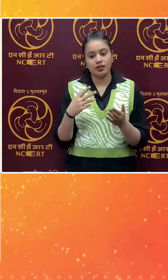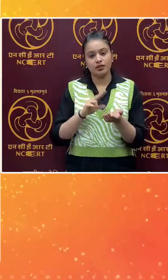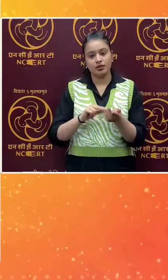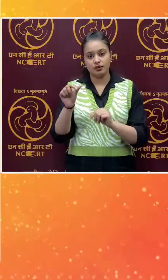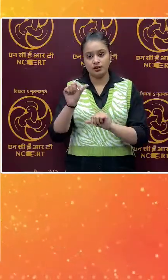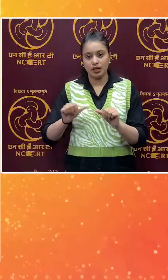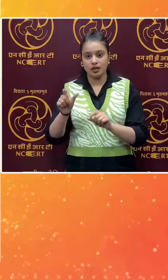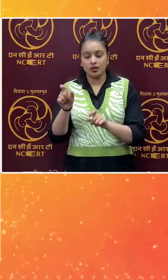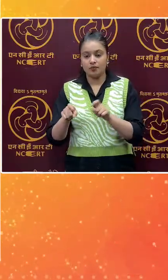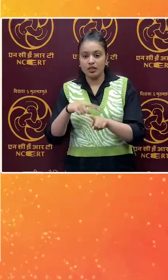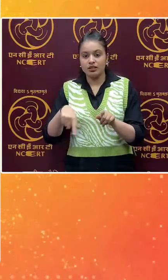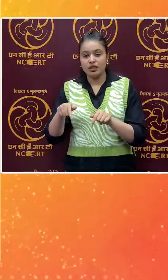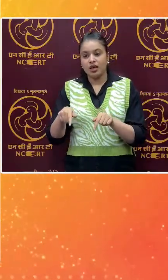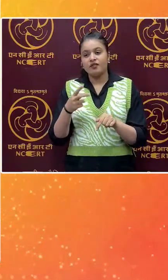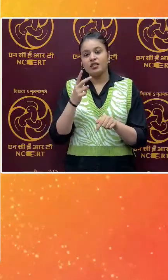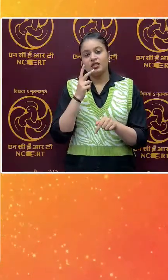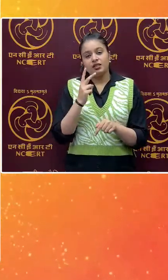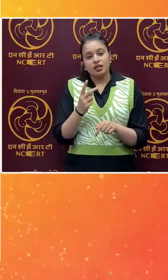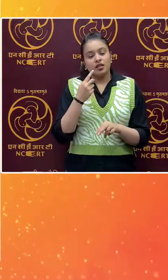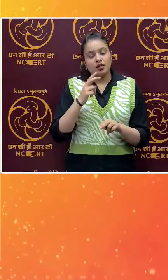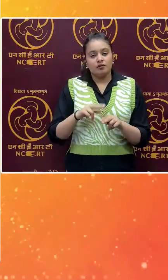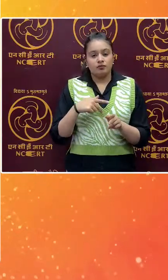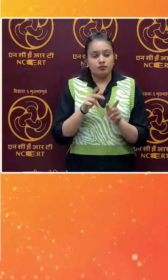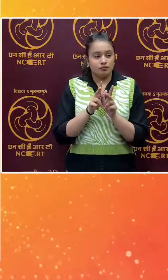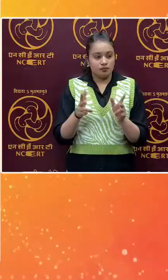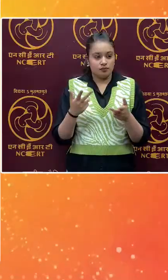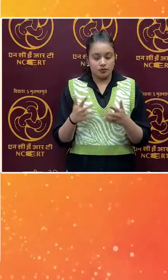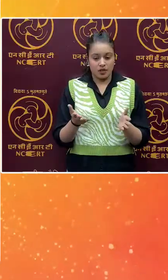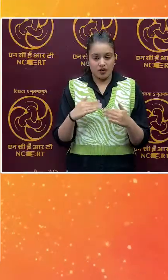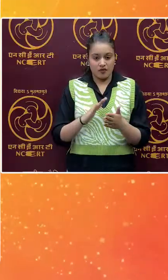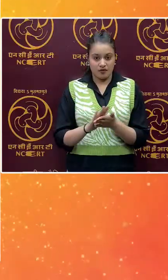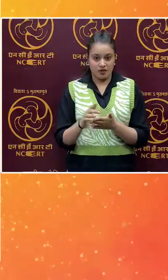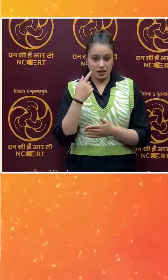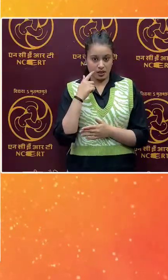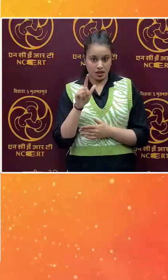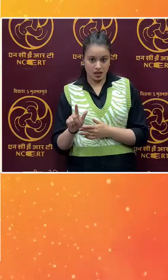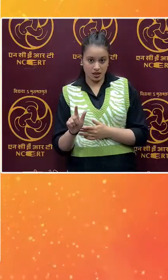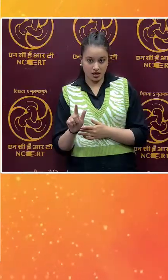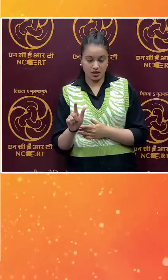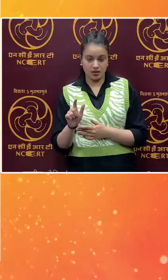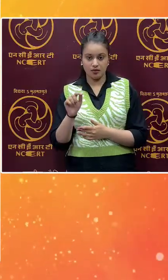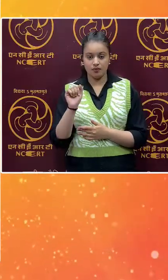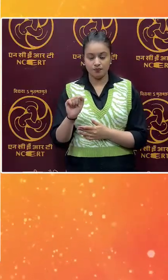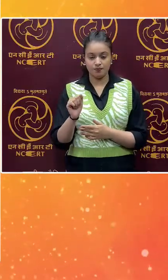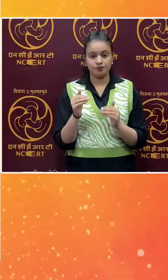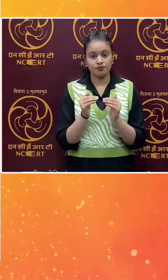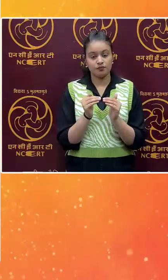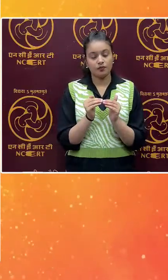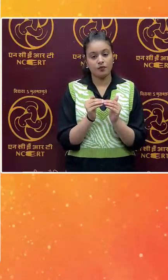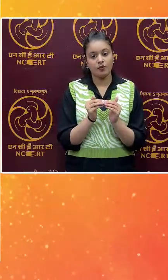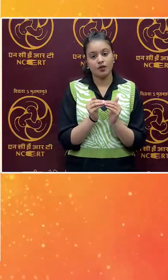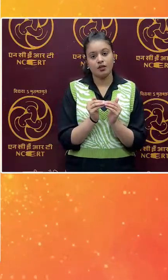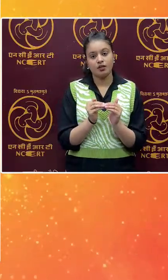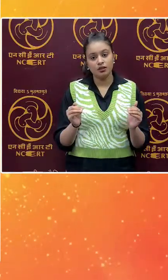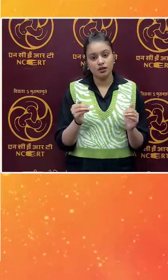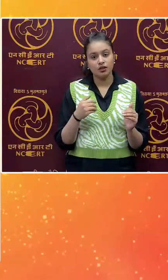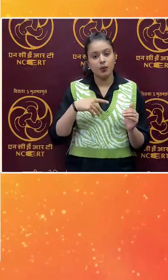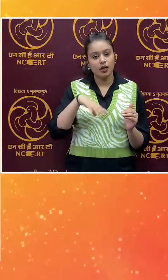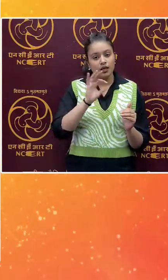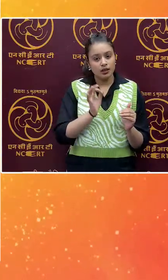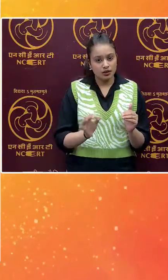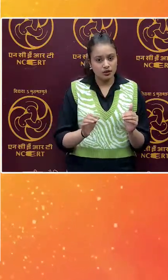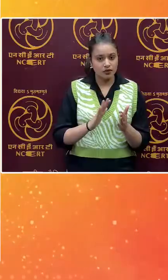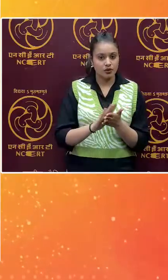persons. At the same time, sir, you said about Hill that he was having the equal intervention into the